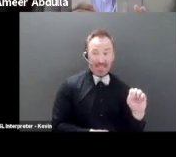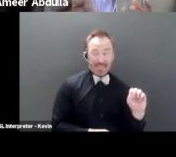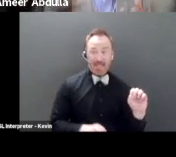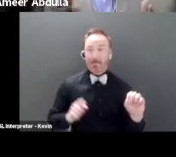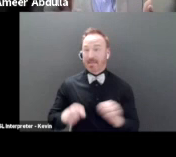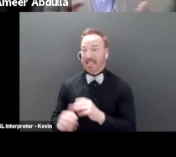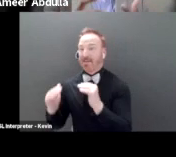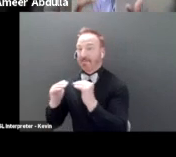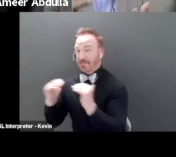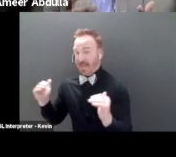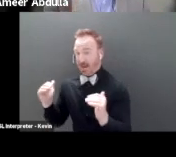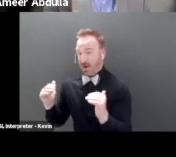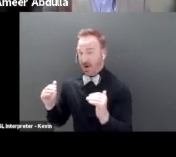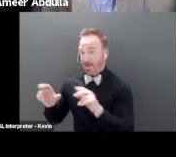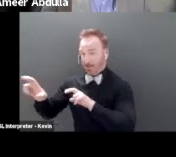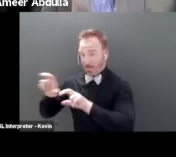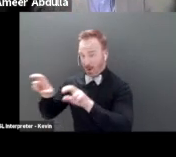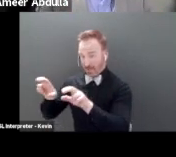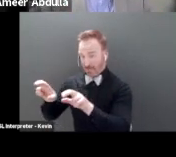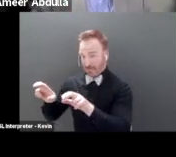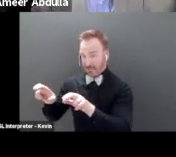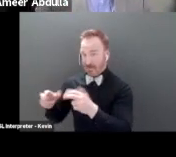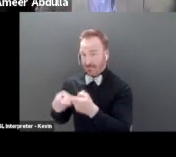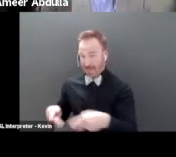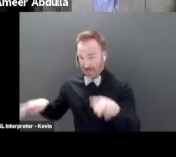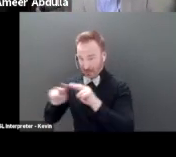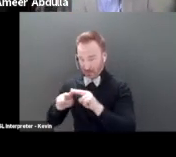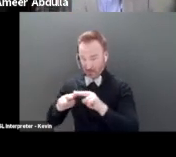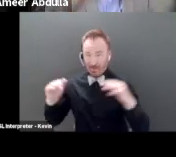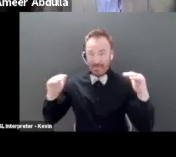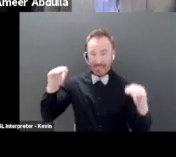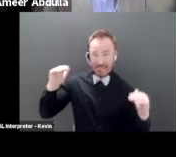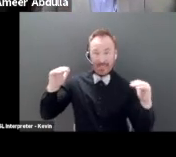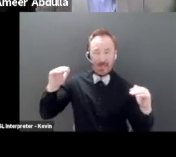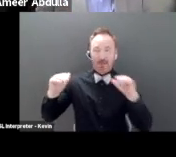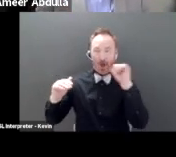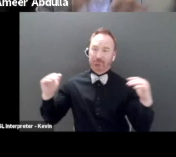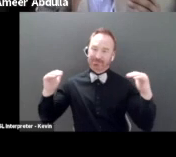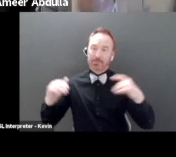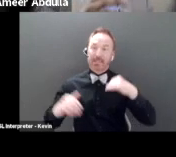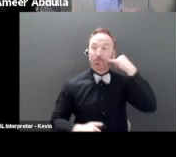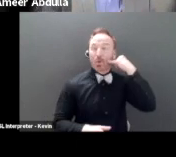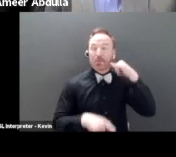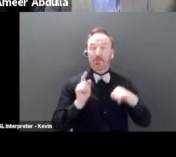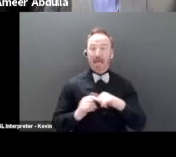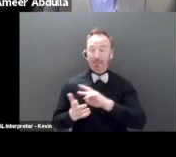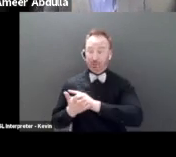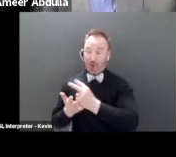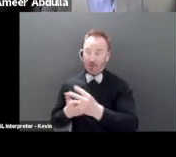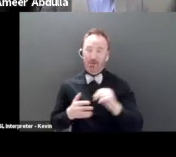is the options were not issued in the money. It's fairly common. So if your share price is $2 a share, you issue the